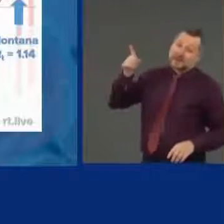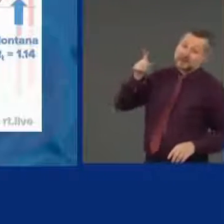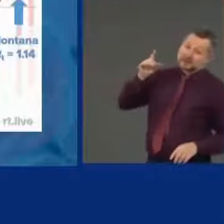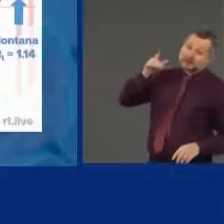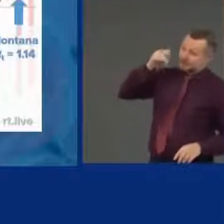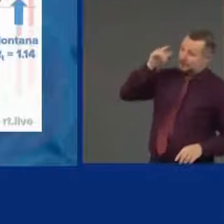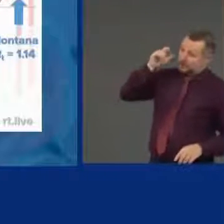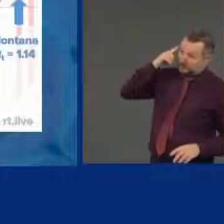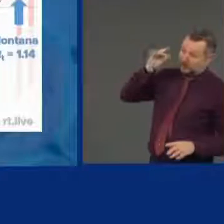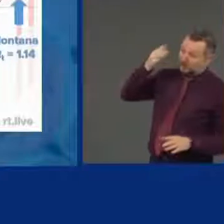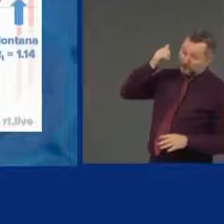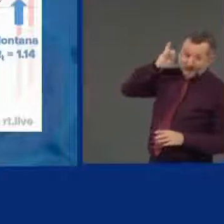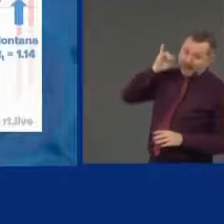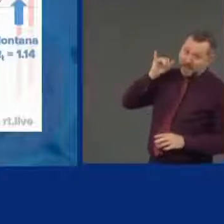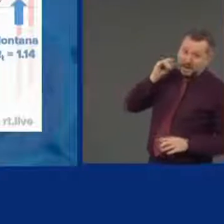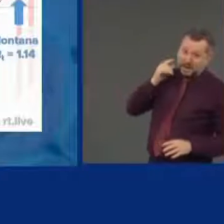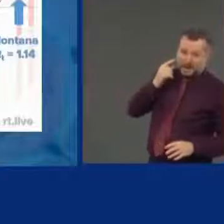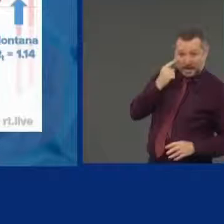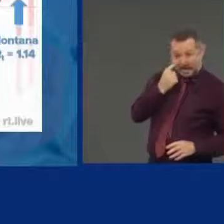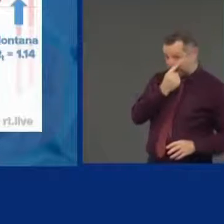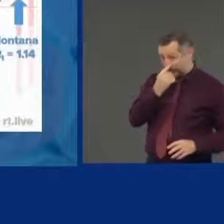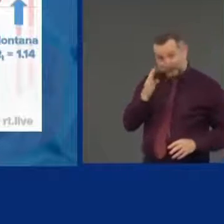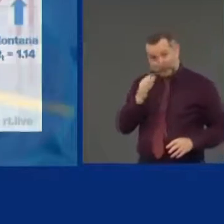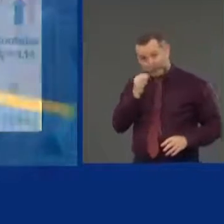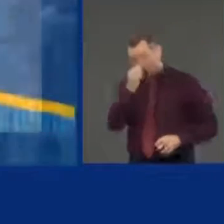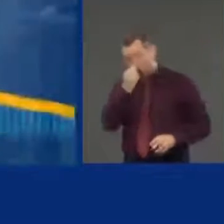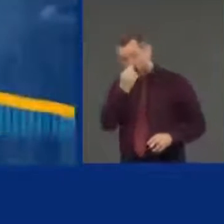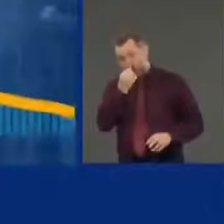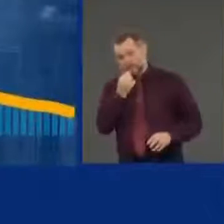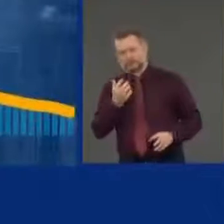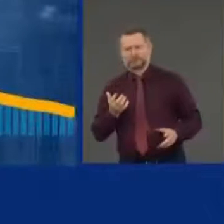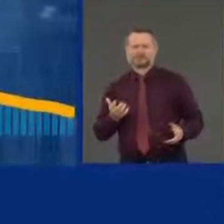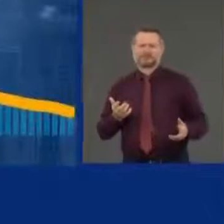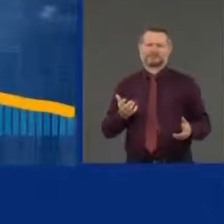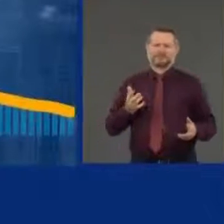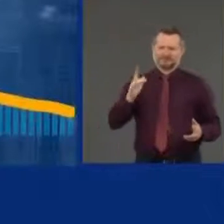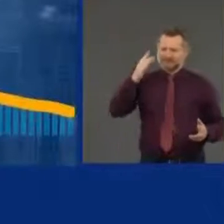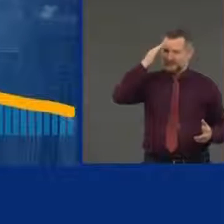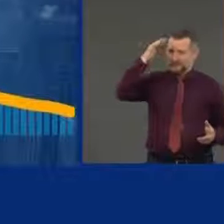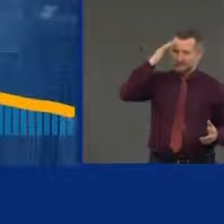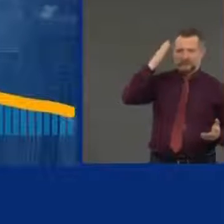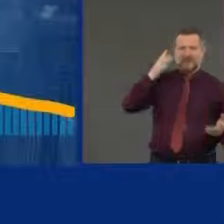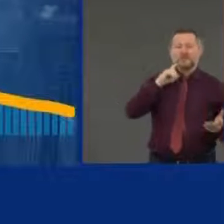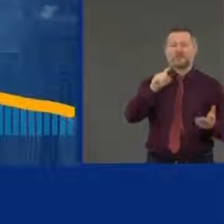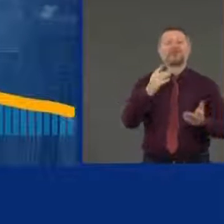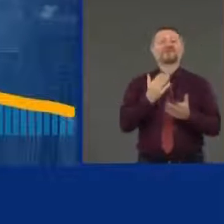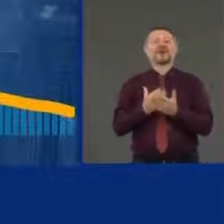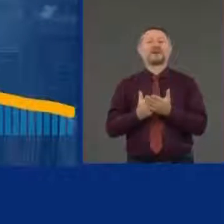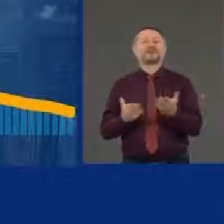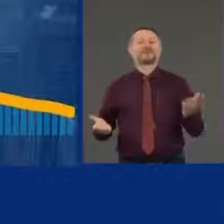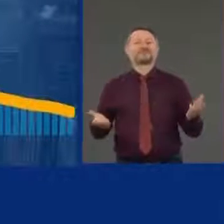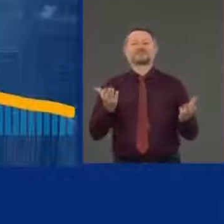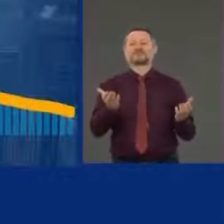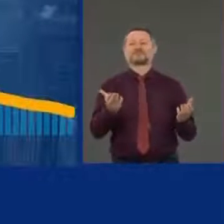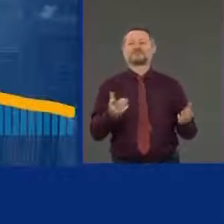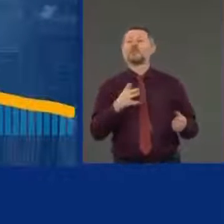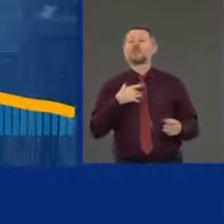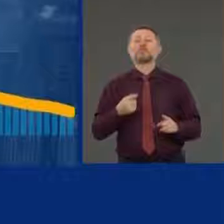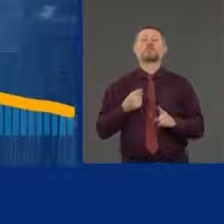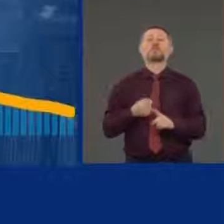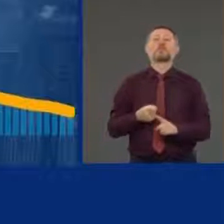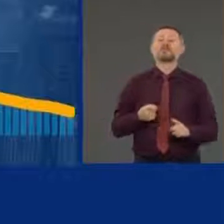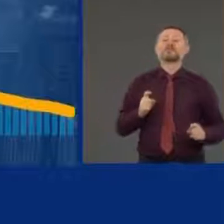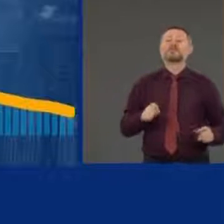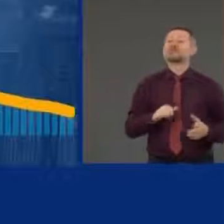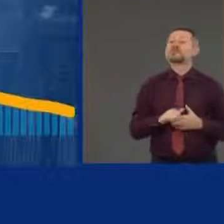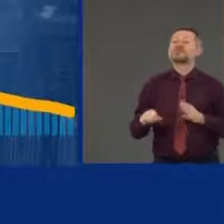have a theory, but then you have facts, and these are facts. So what does it tell us in New York? Stay the